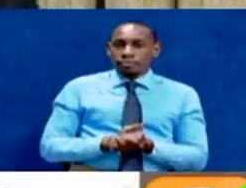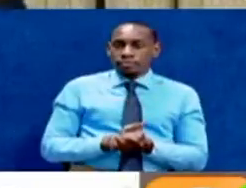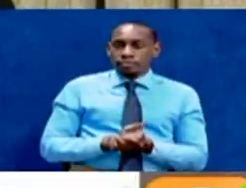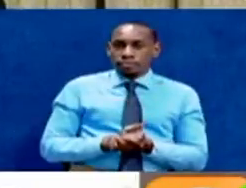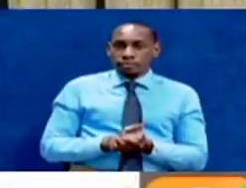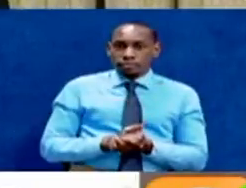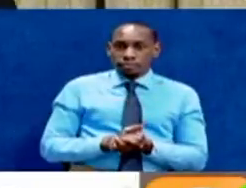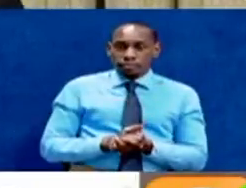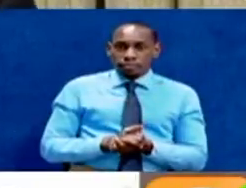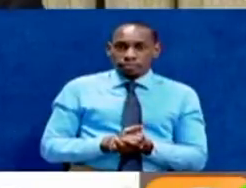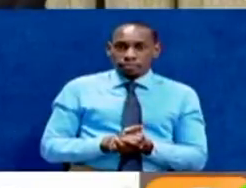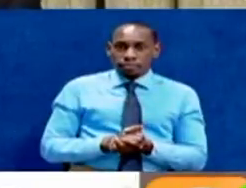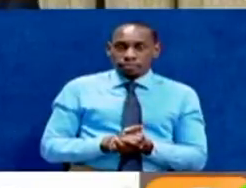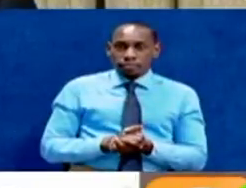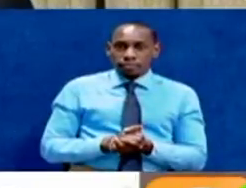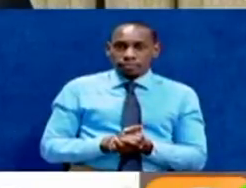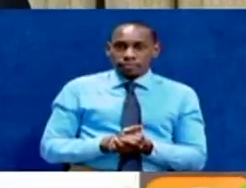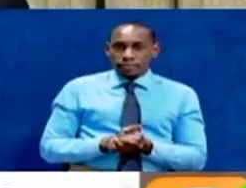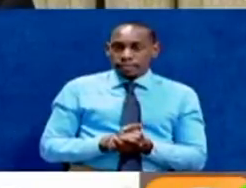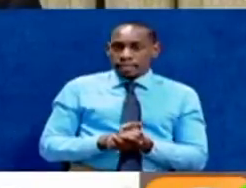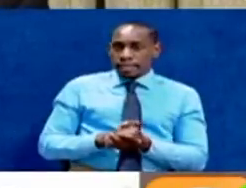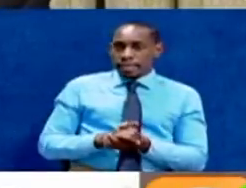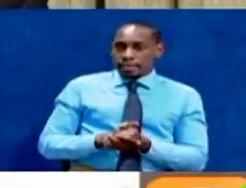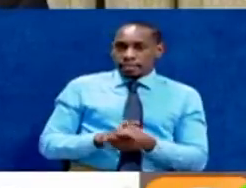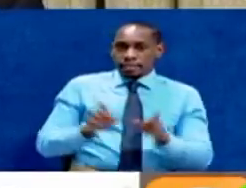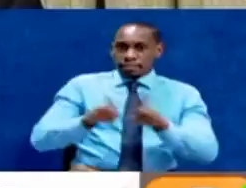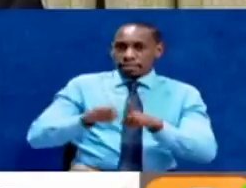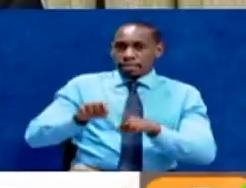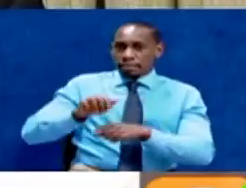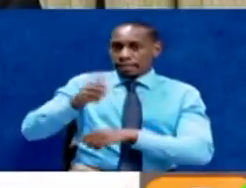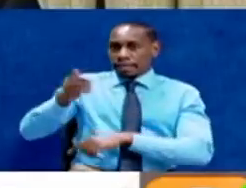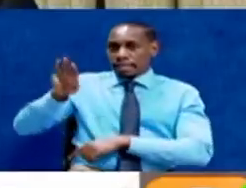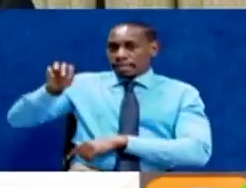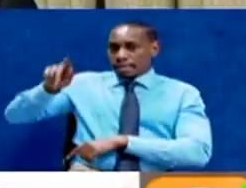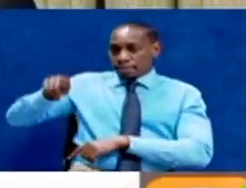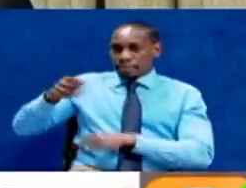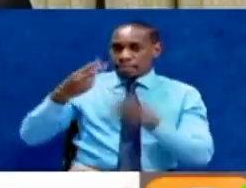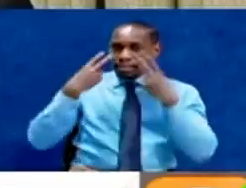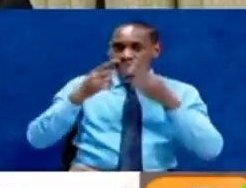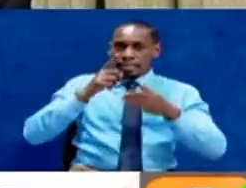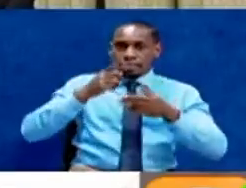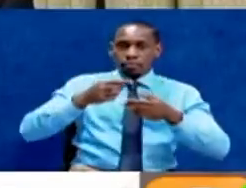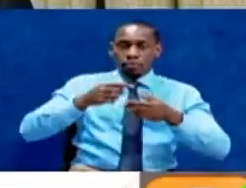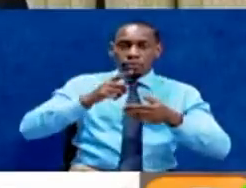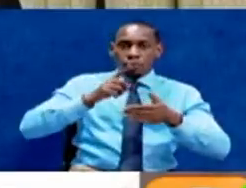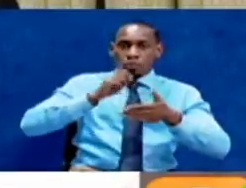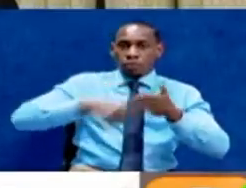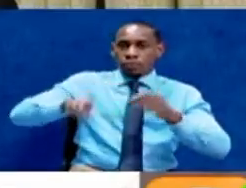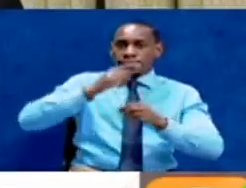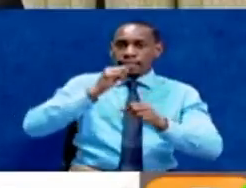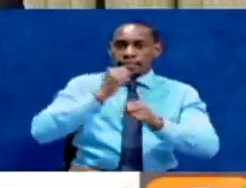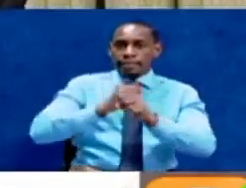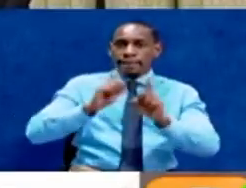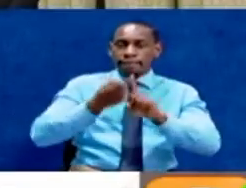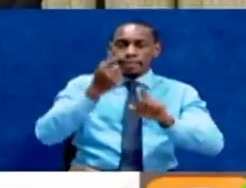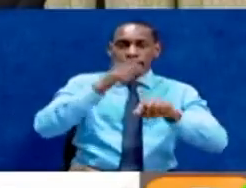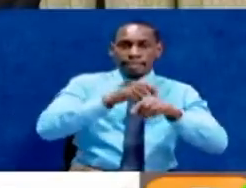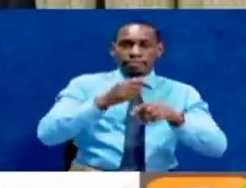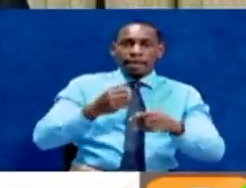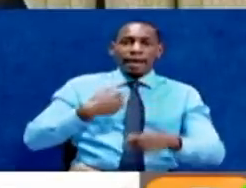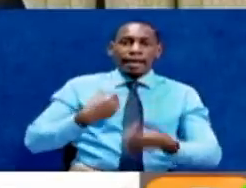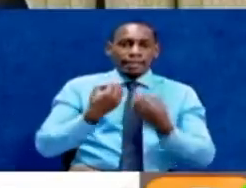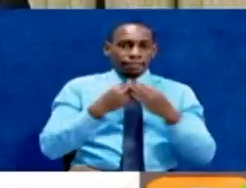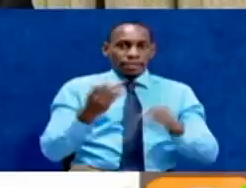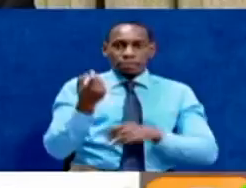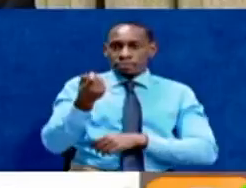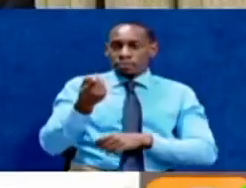Ngunjiris of today and the others should also be looking at what we did in the first term, when there was some bit of freedom in